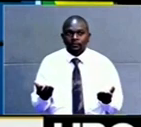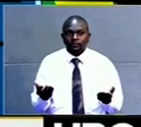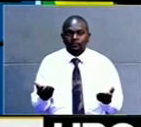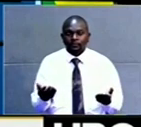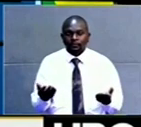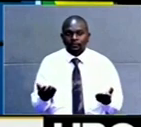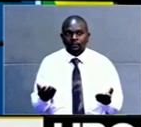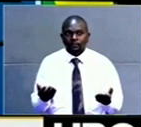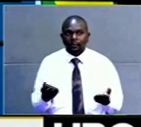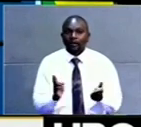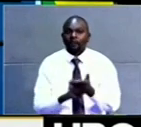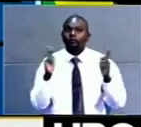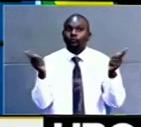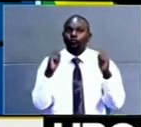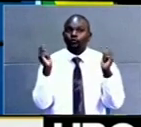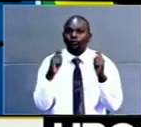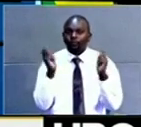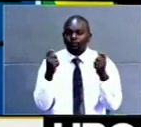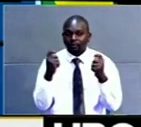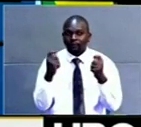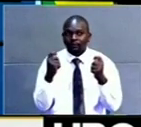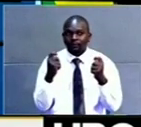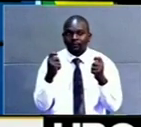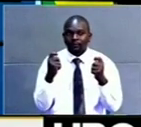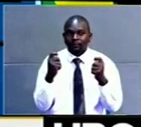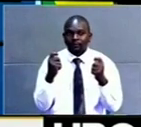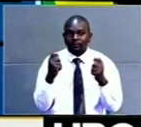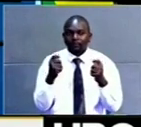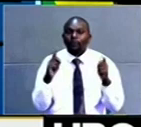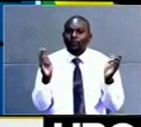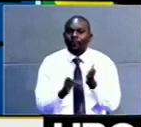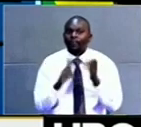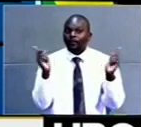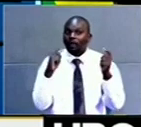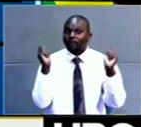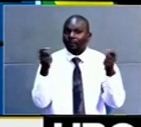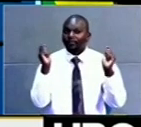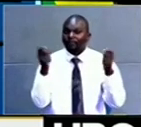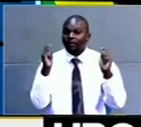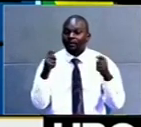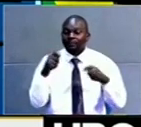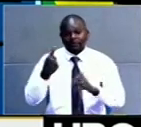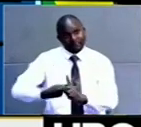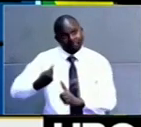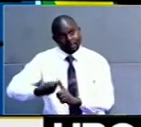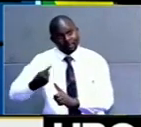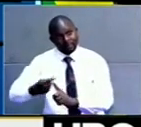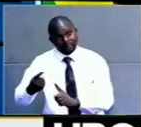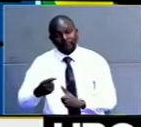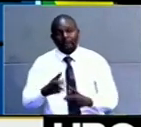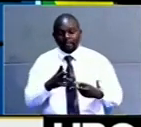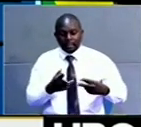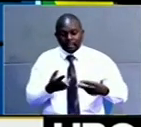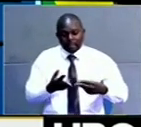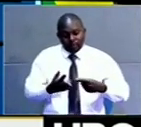Our Bamasaba grandchildren that are engaged in Imbalu in this month, Imbalu is a